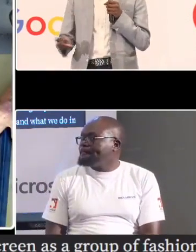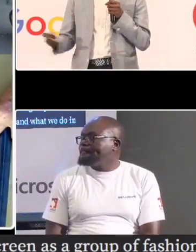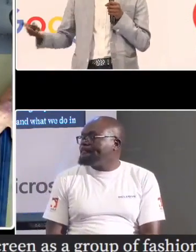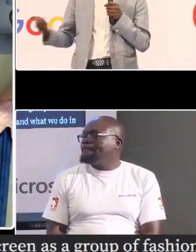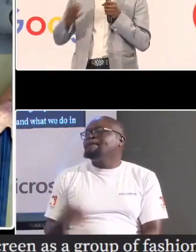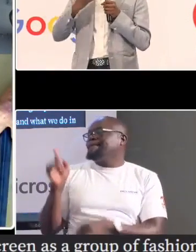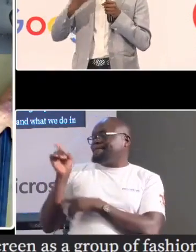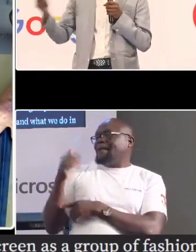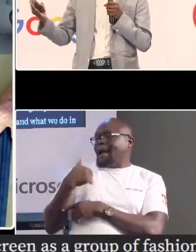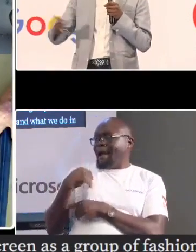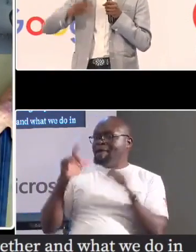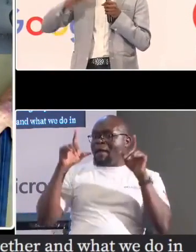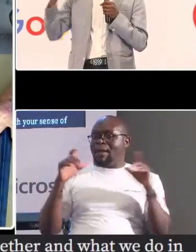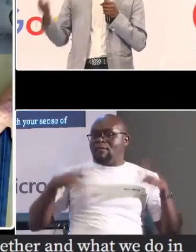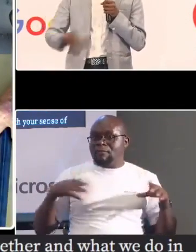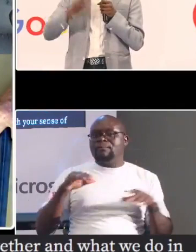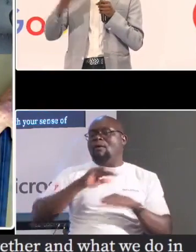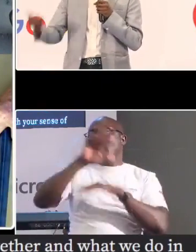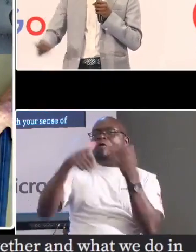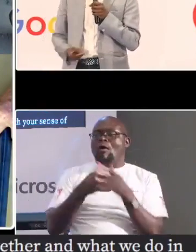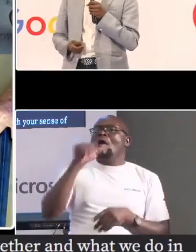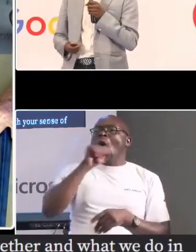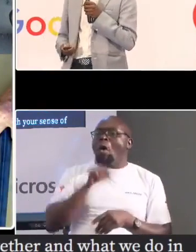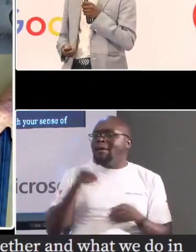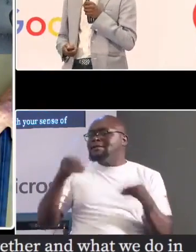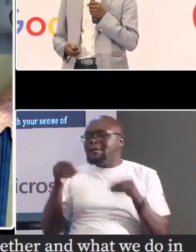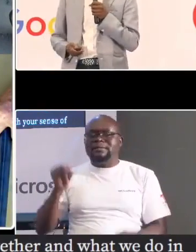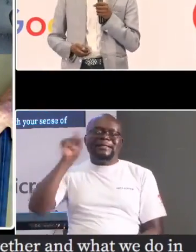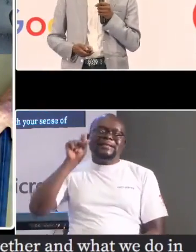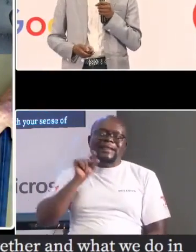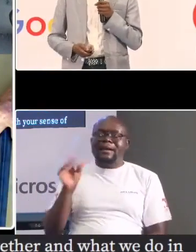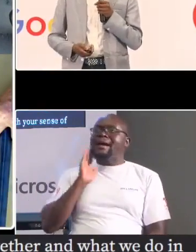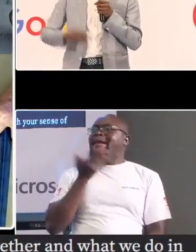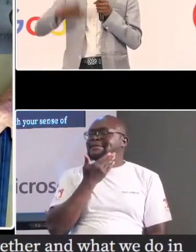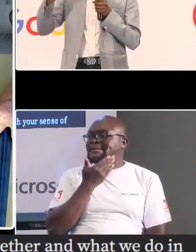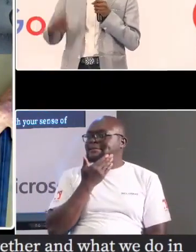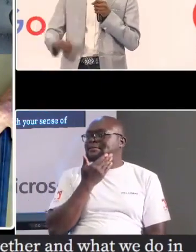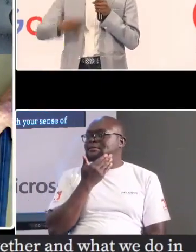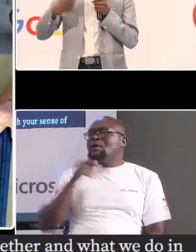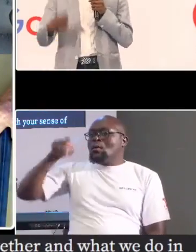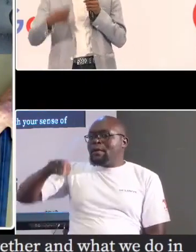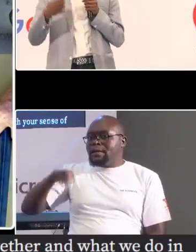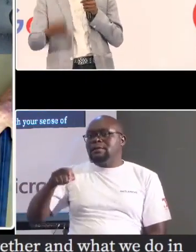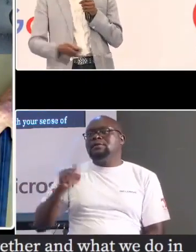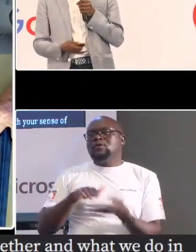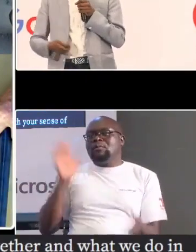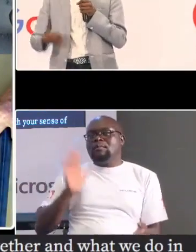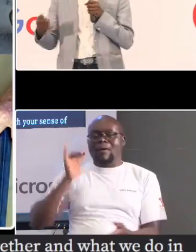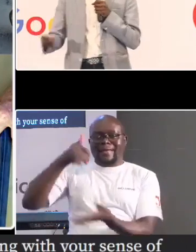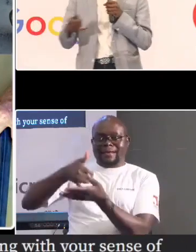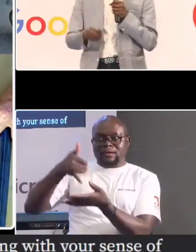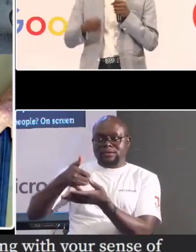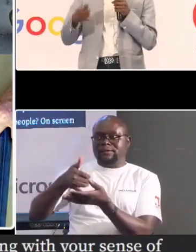On screen are an image of people of all ages, abilities, genders, races, and we need to be more inclusive.